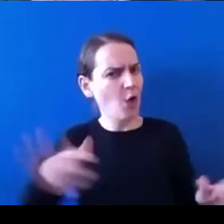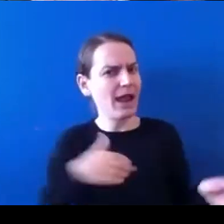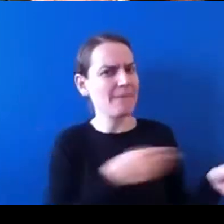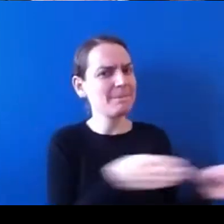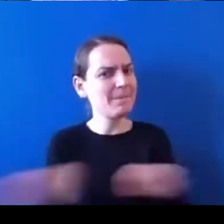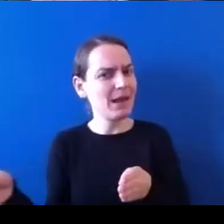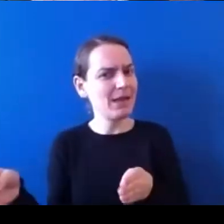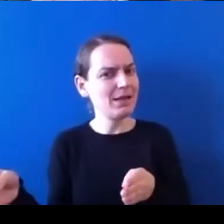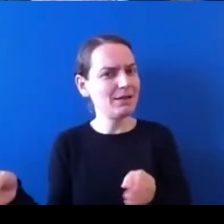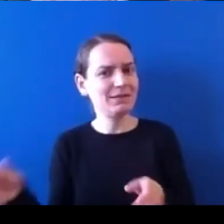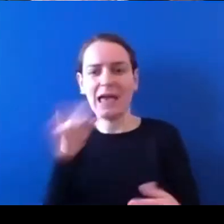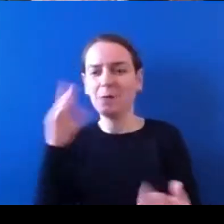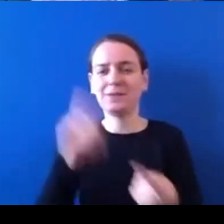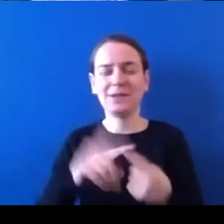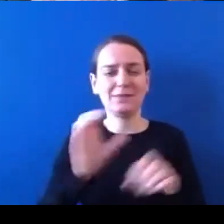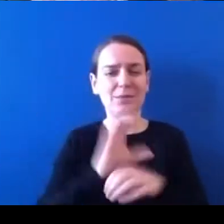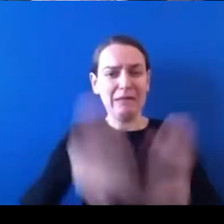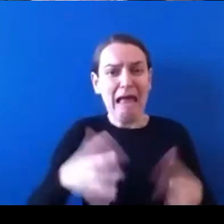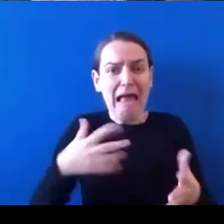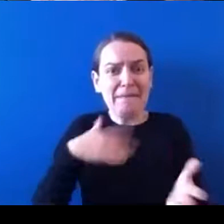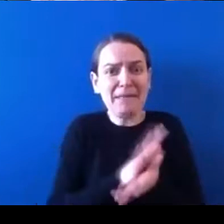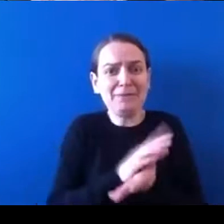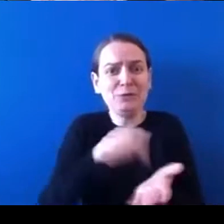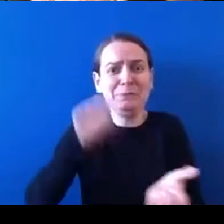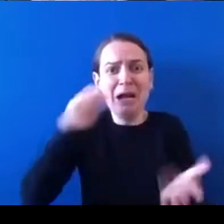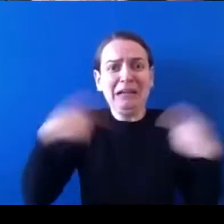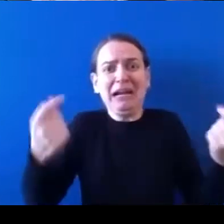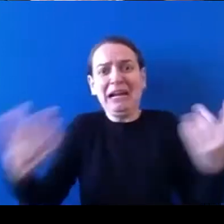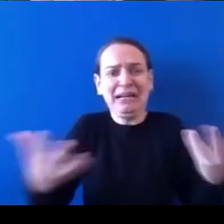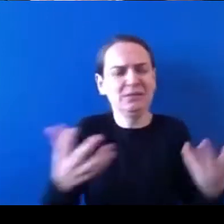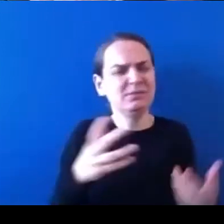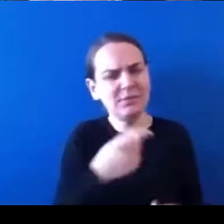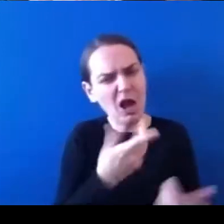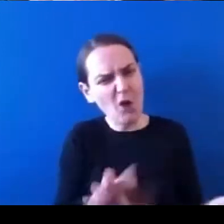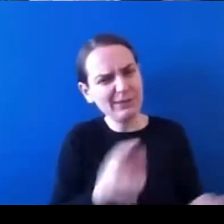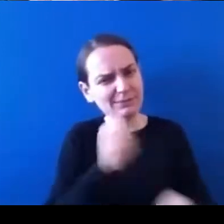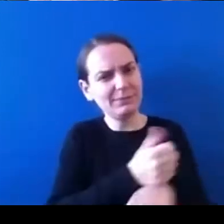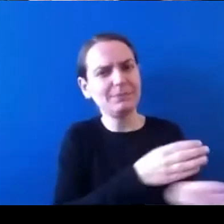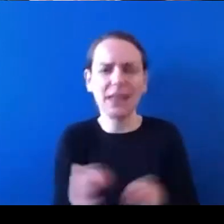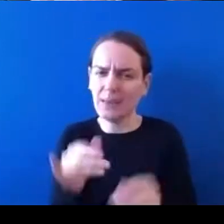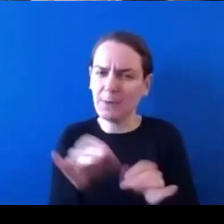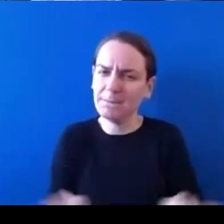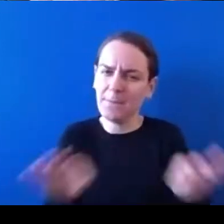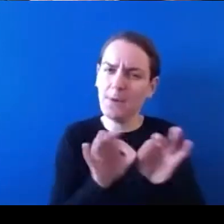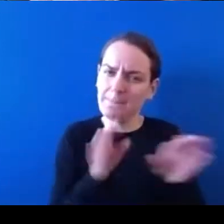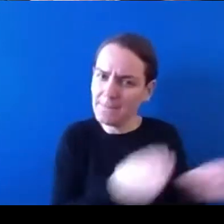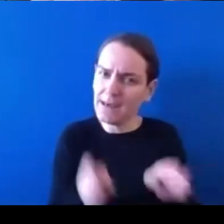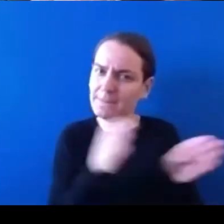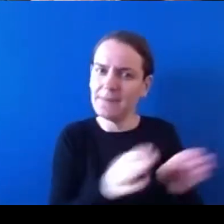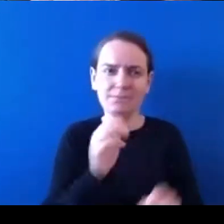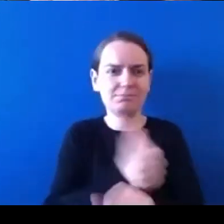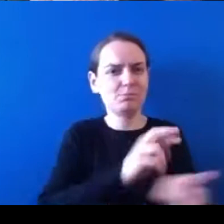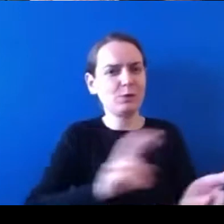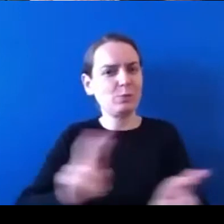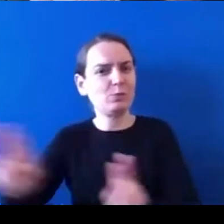When you turn 18, there's a book here that has a law book. Ready or not, you're legally an adult.